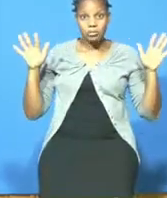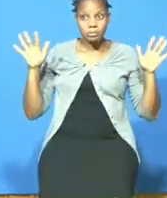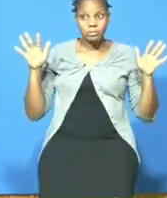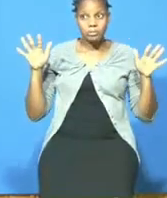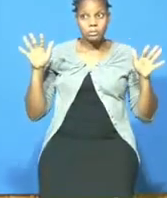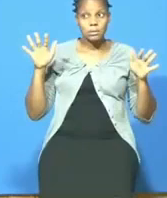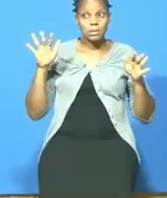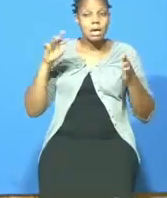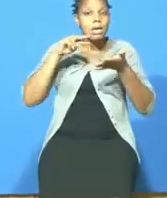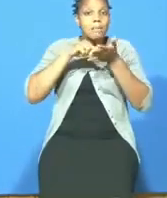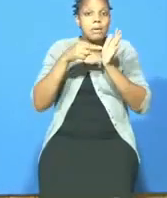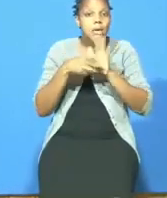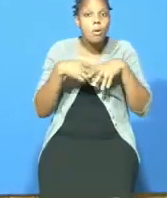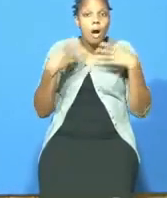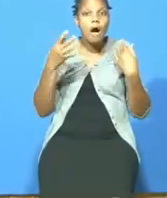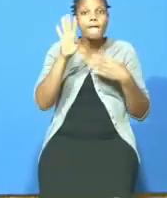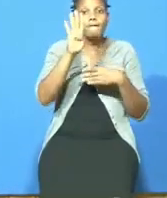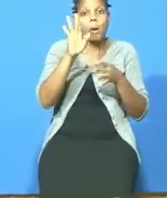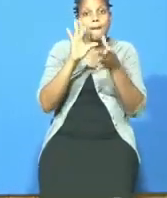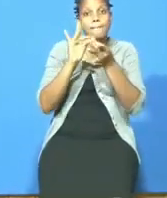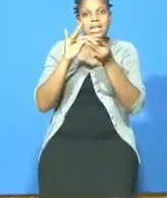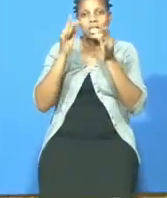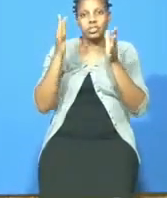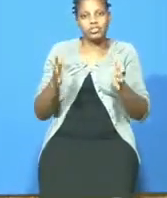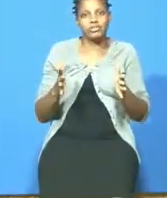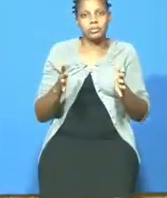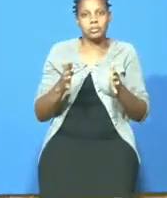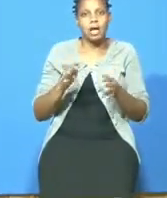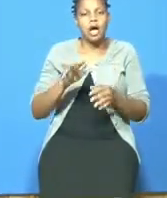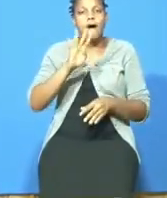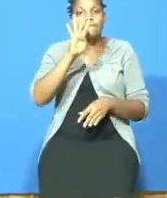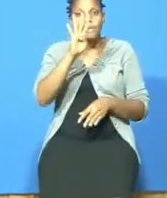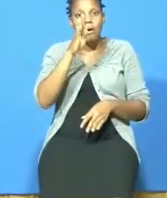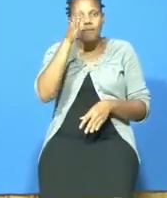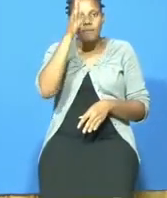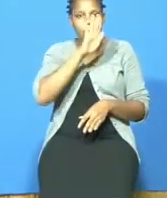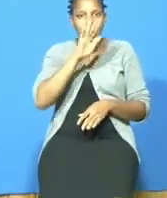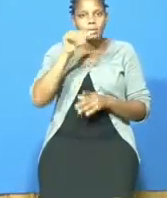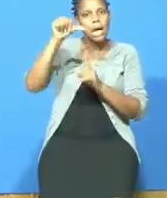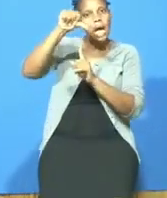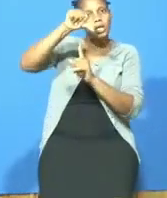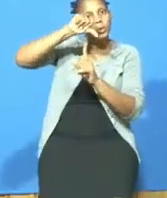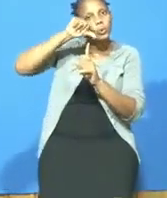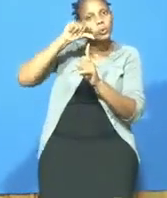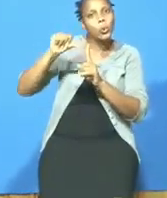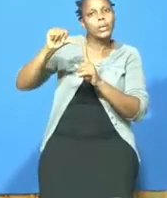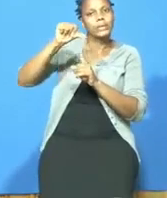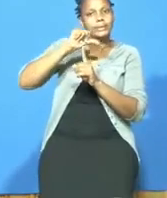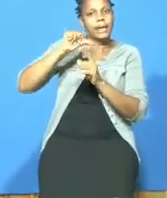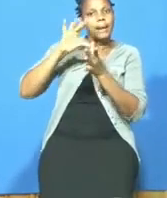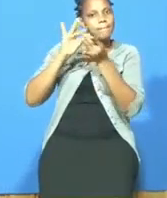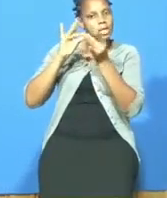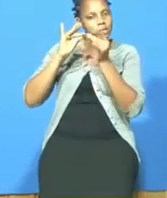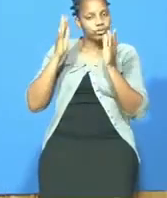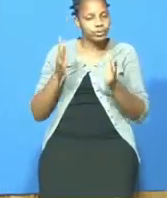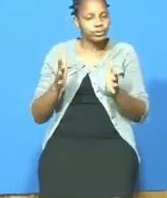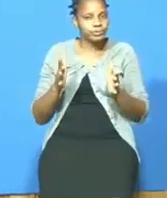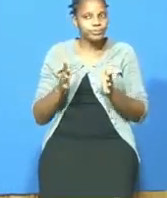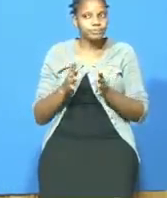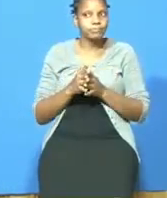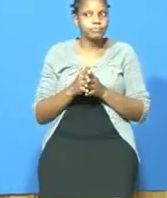four messengers, four of God's anointed